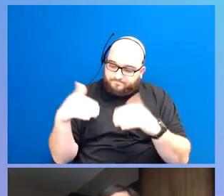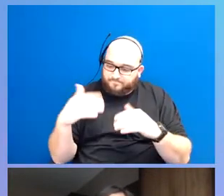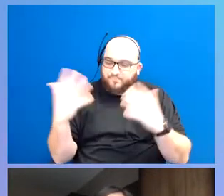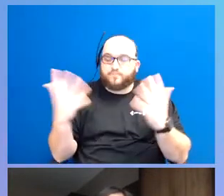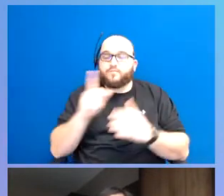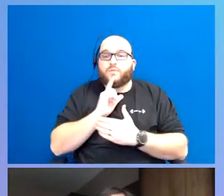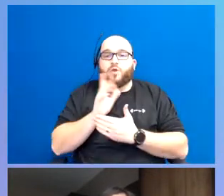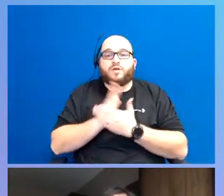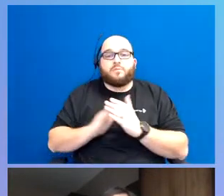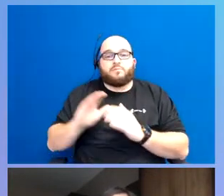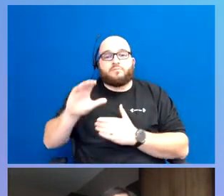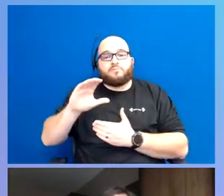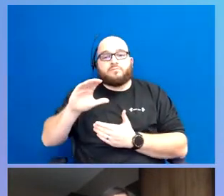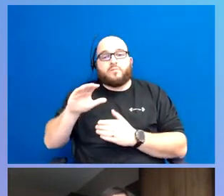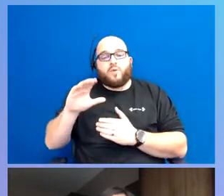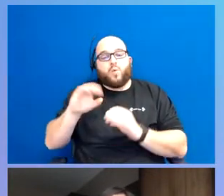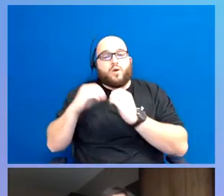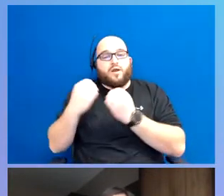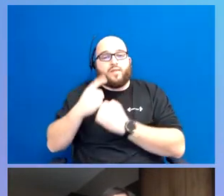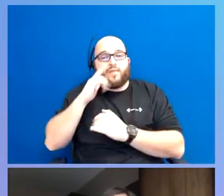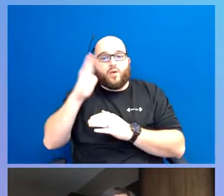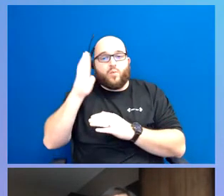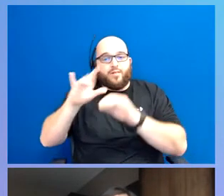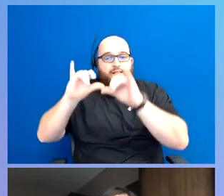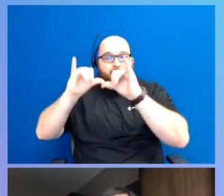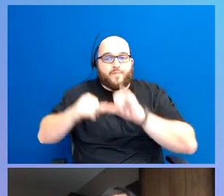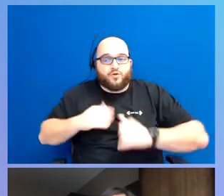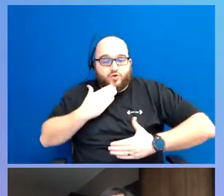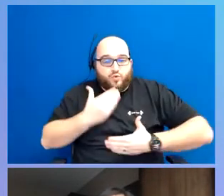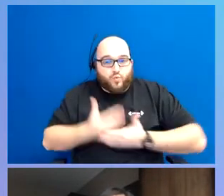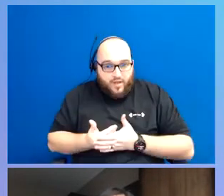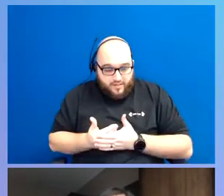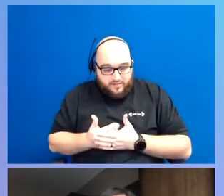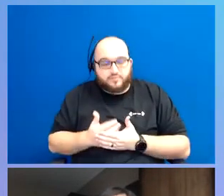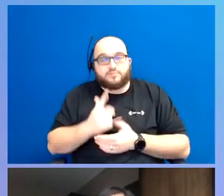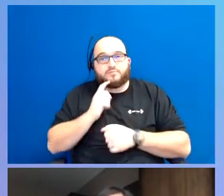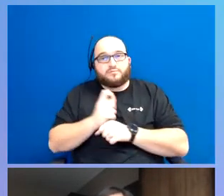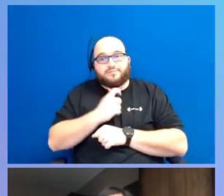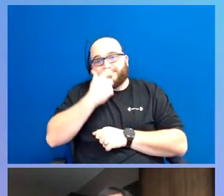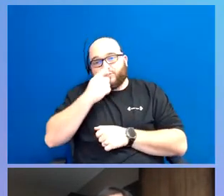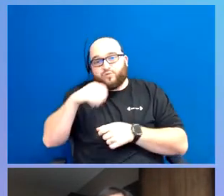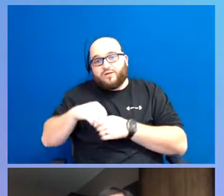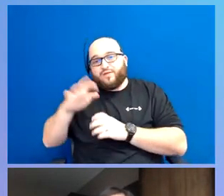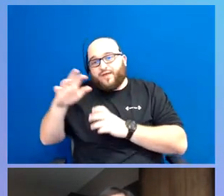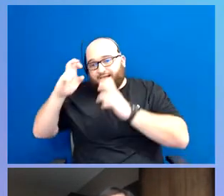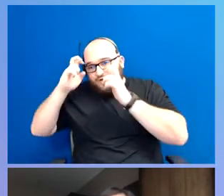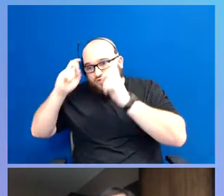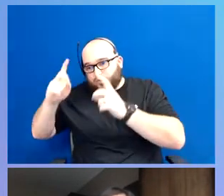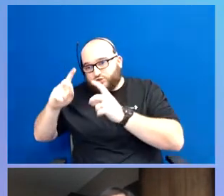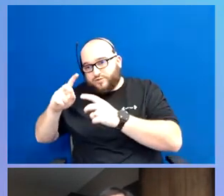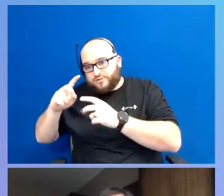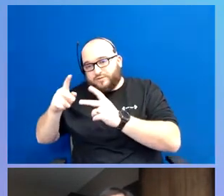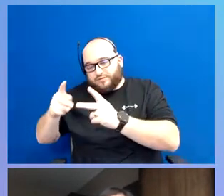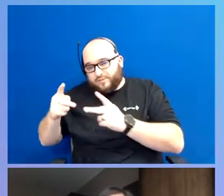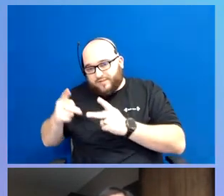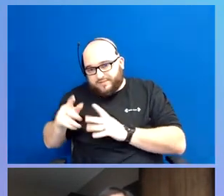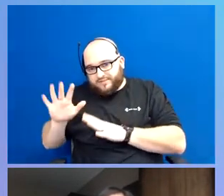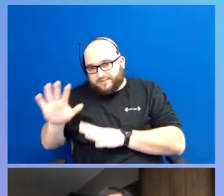some organizations that measure well, especially interested in the education space by this individual?